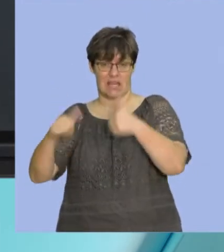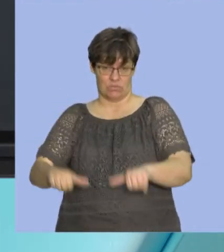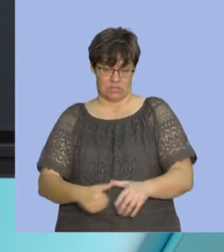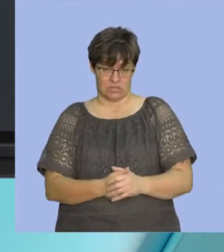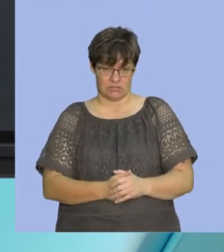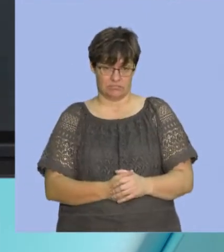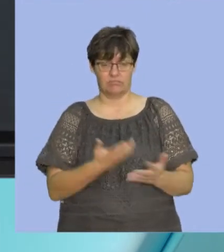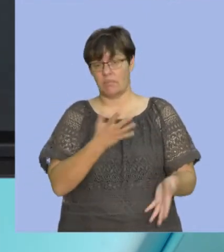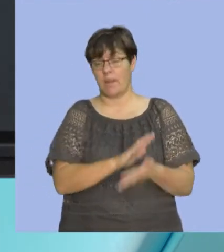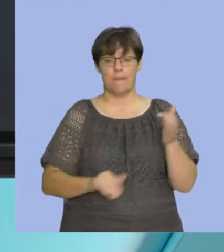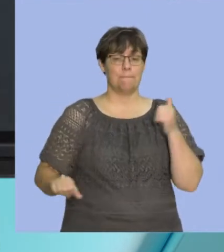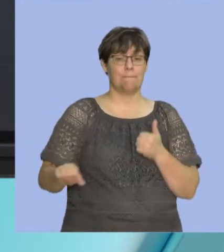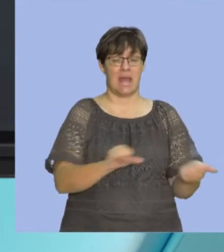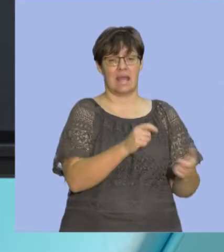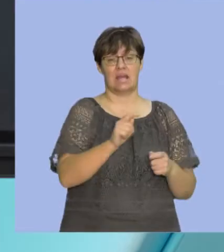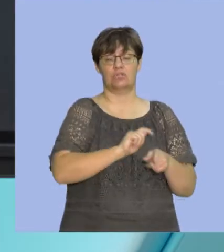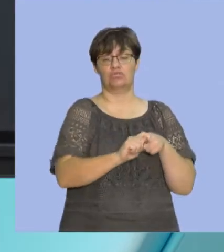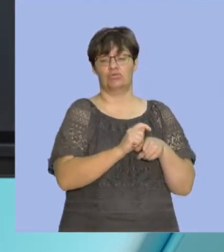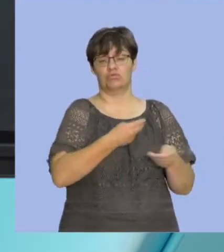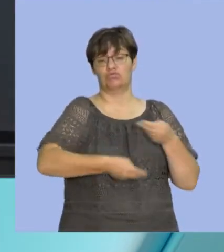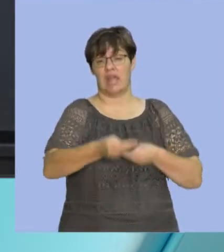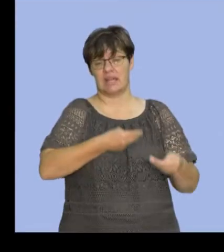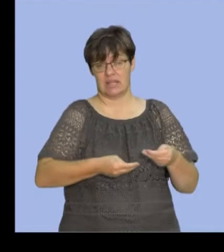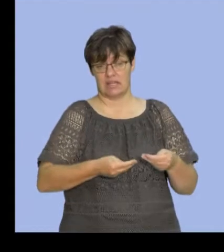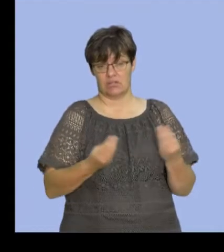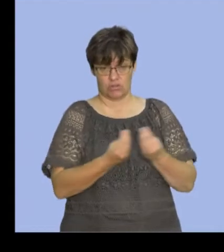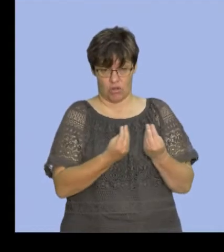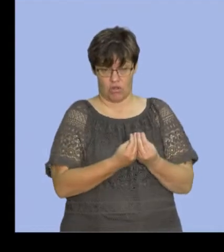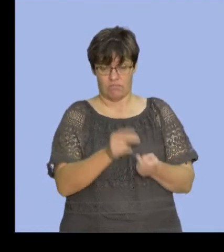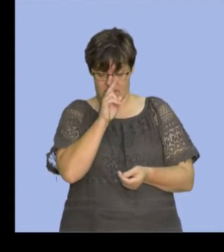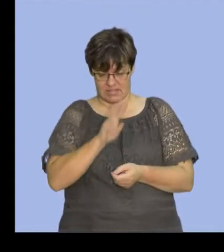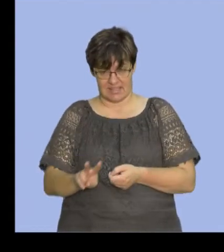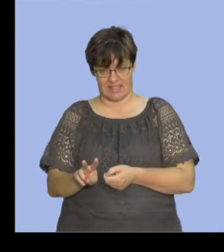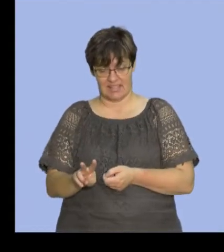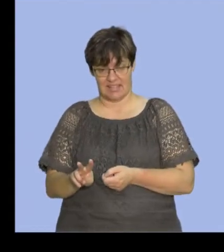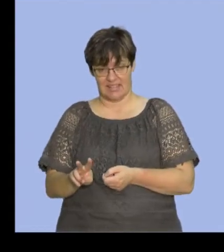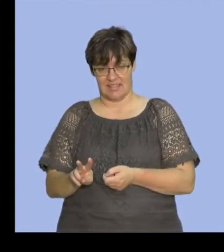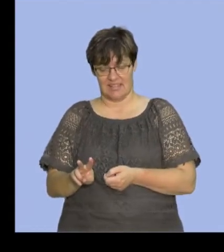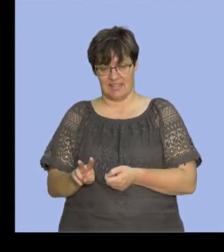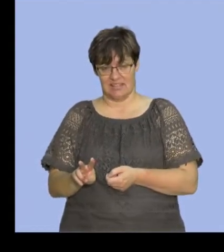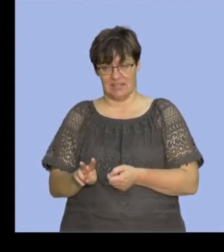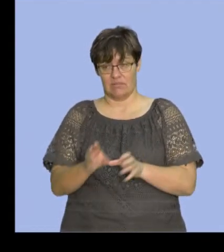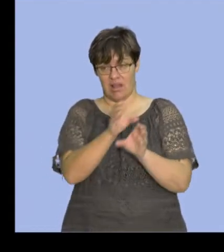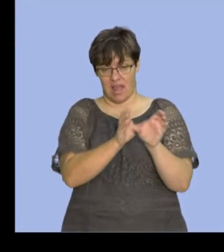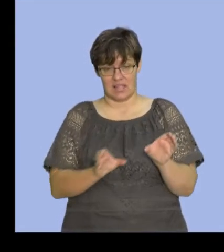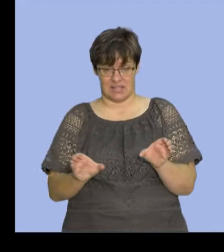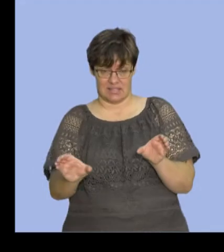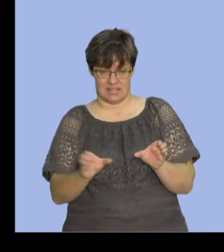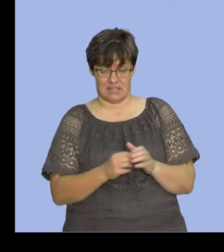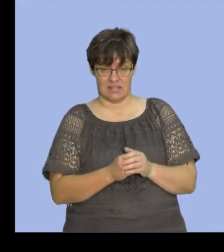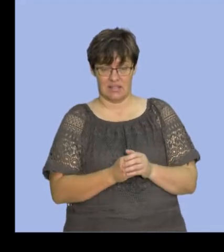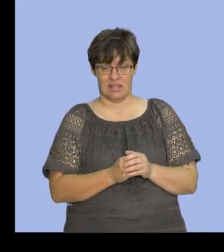if we had returned trading stock, right, then clearly you can see here. I want to isolate this entry for you.